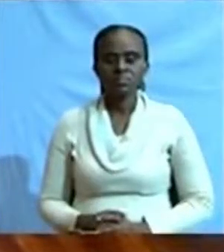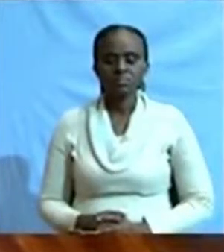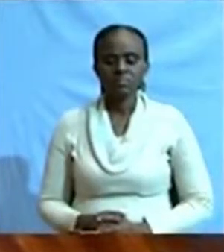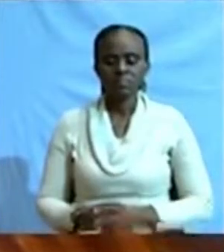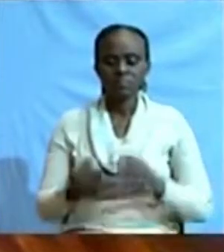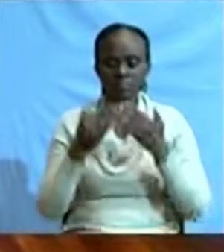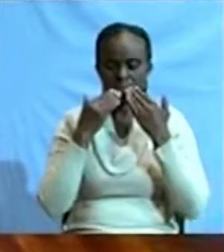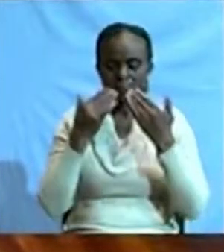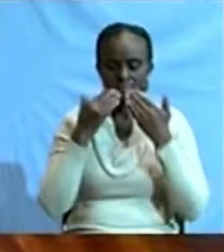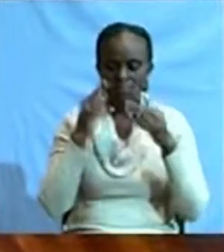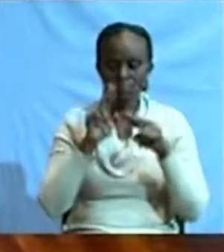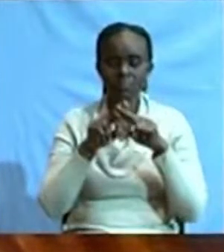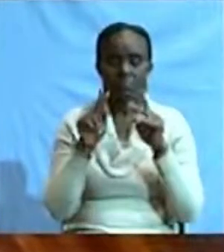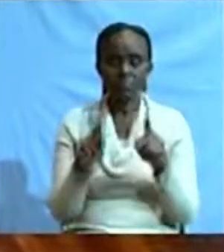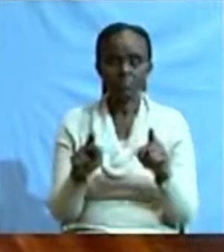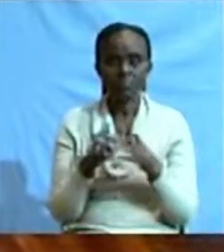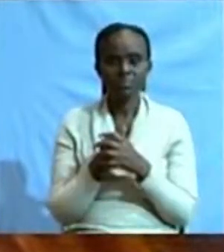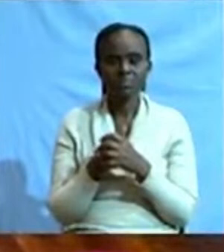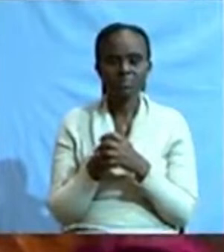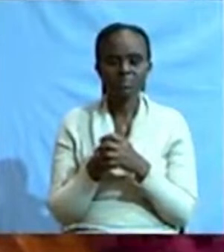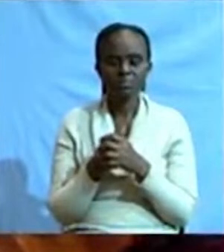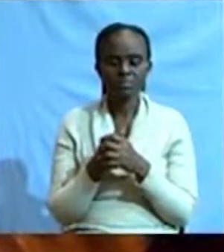Thank you, Chair.